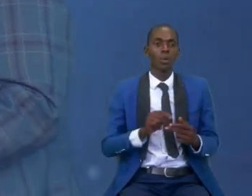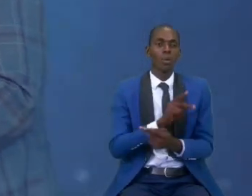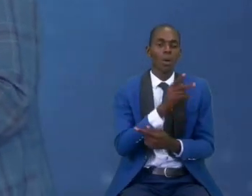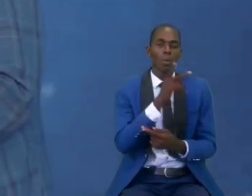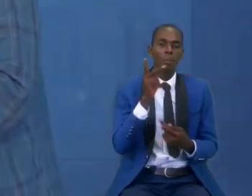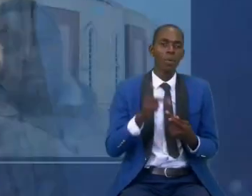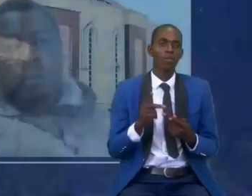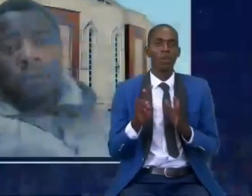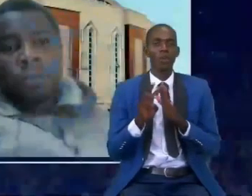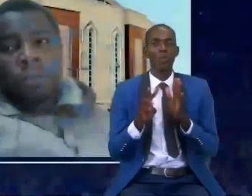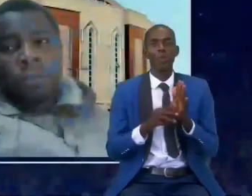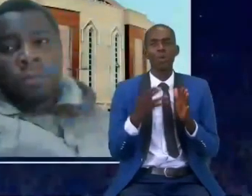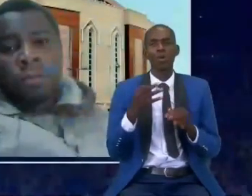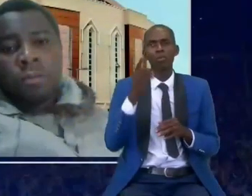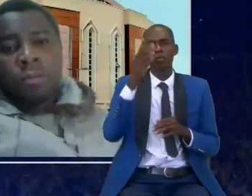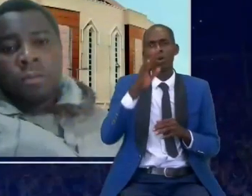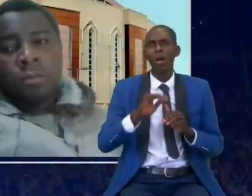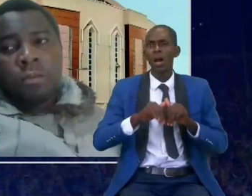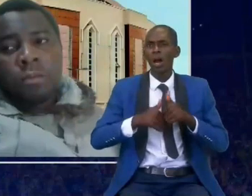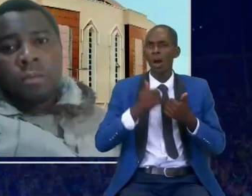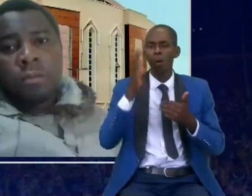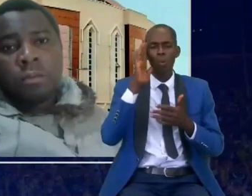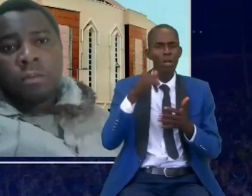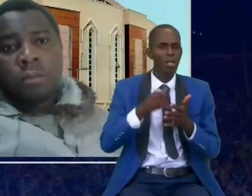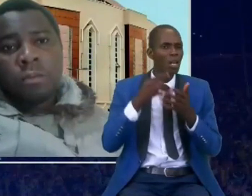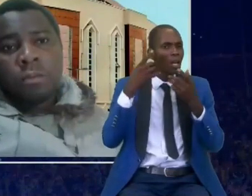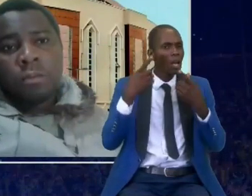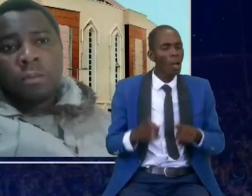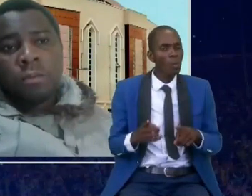going to happen by the